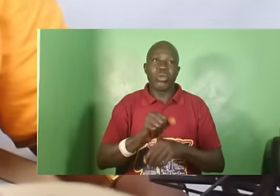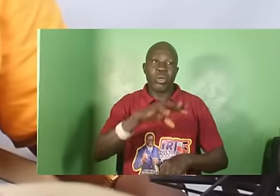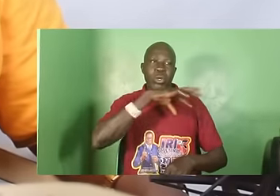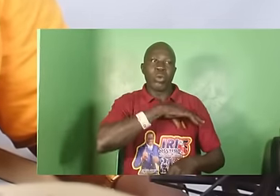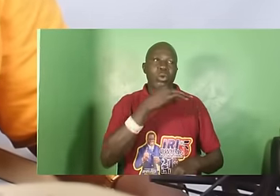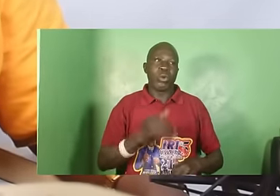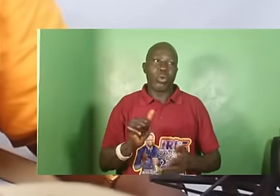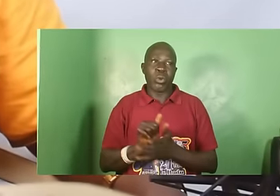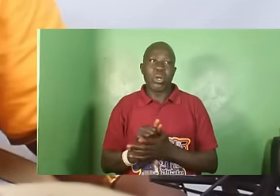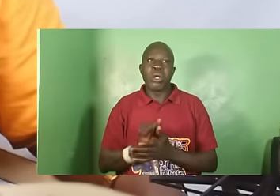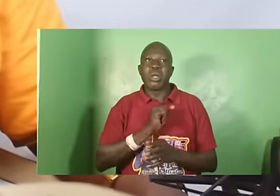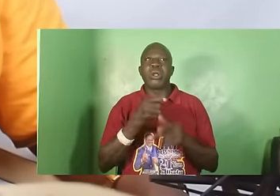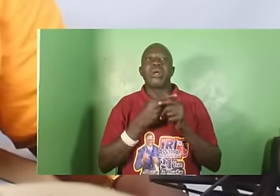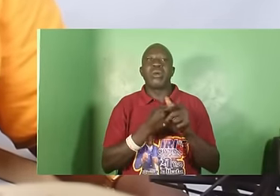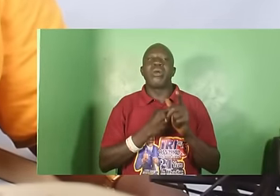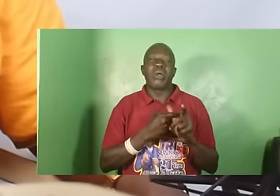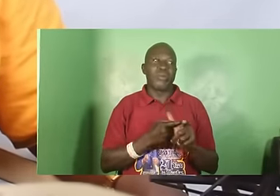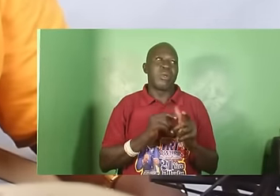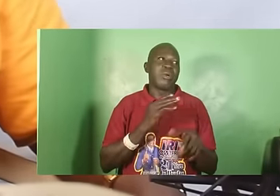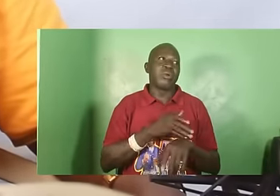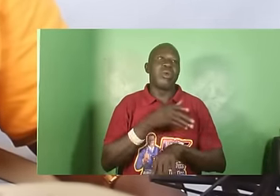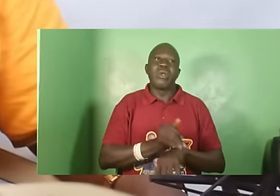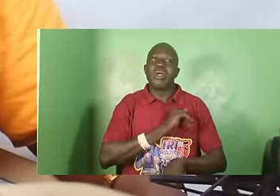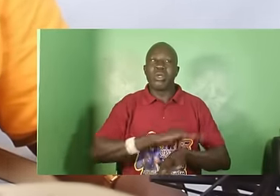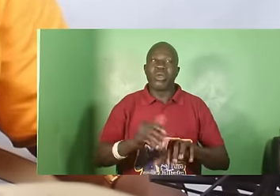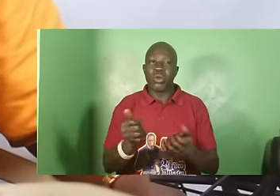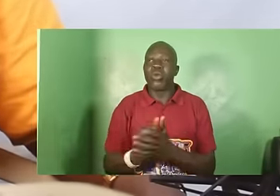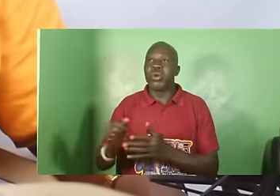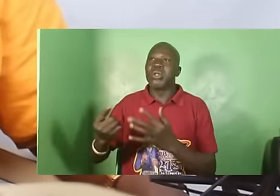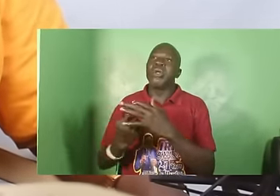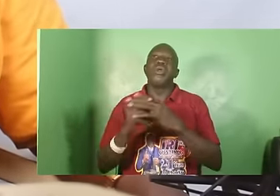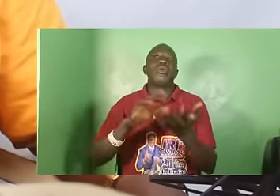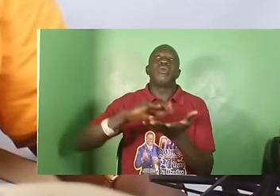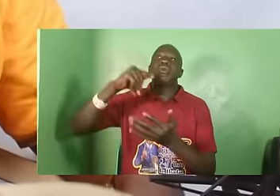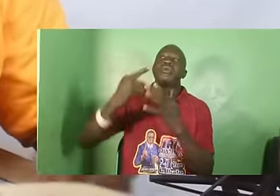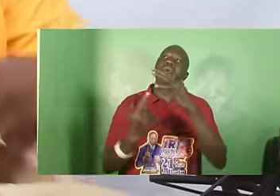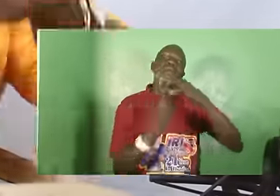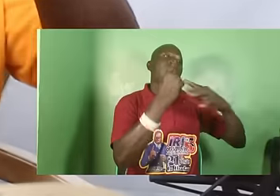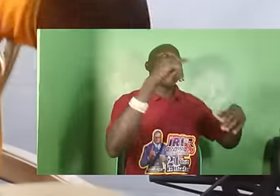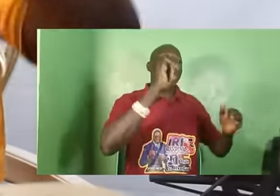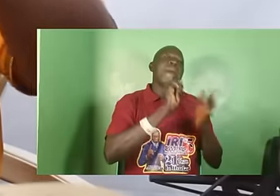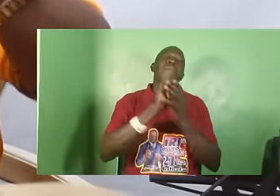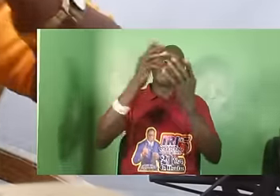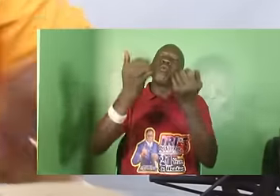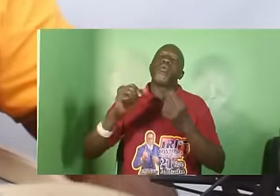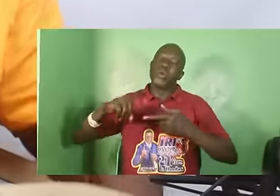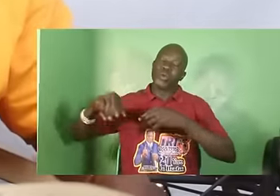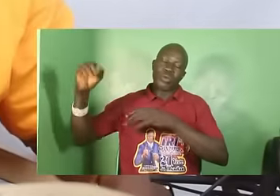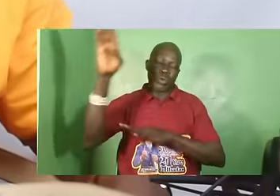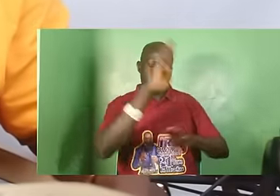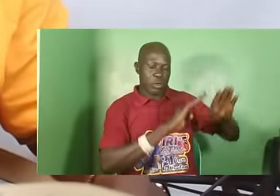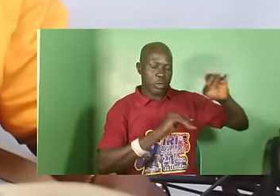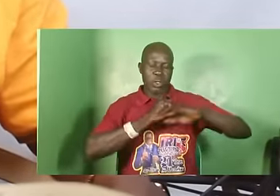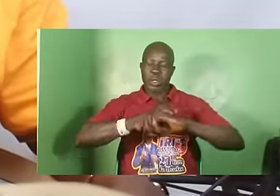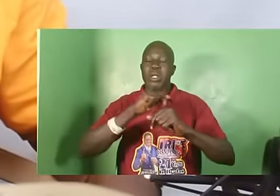don't want to take the penalty. One side ere kiri. They are running after. Won fe ko gbo awon eyo. They are running after skater not to enough. Awon na lo pa yen fani bi te de. They